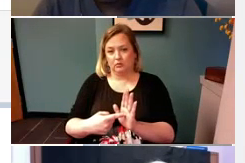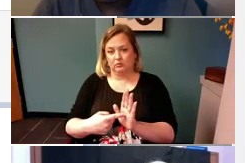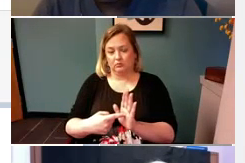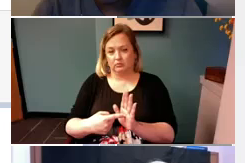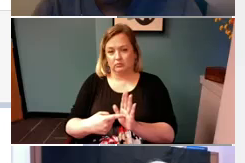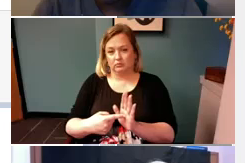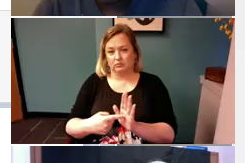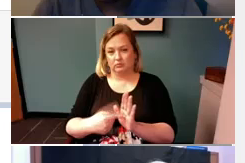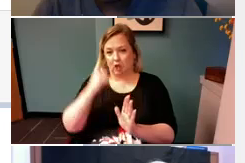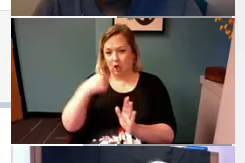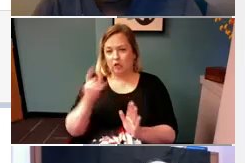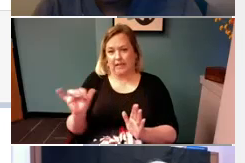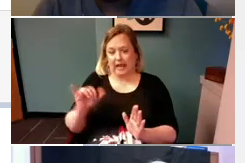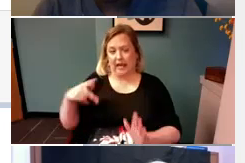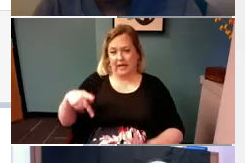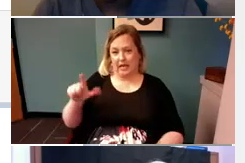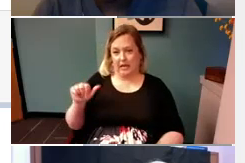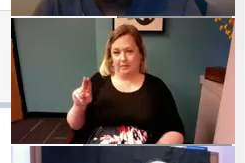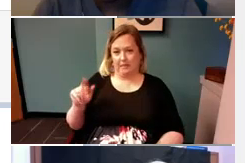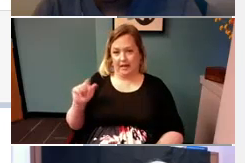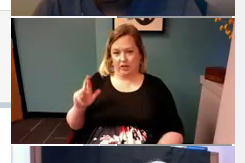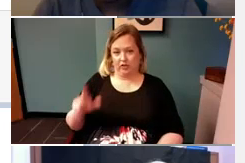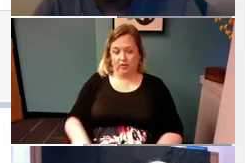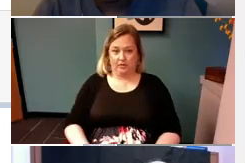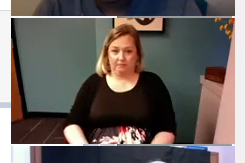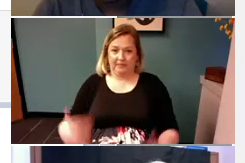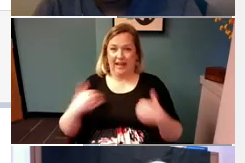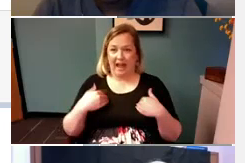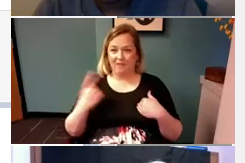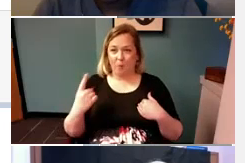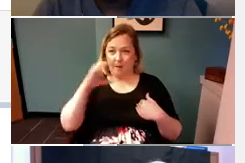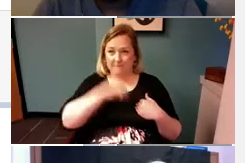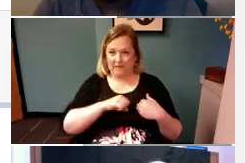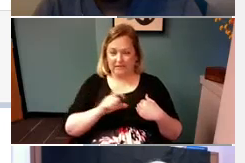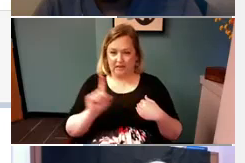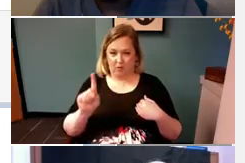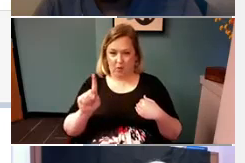And I have a connection here. We have one connection missing, and I'll draw a curve for that.